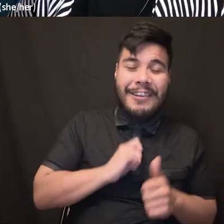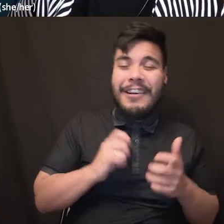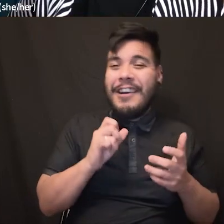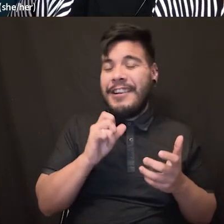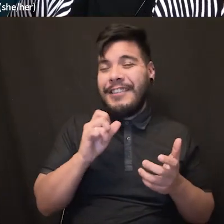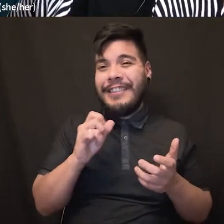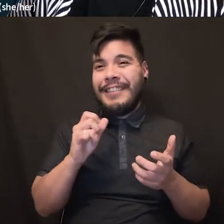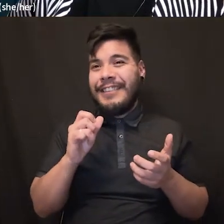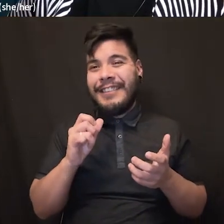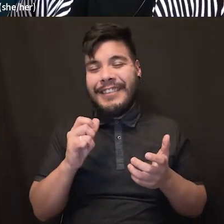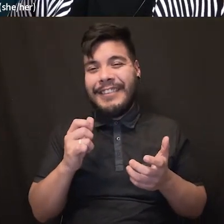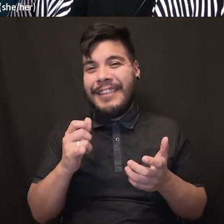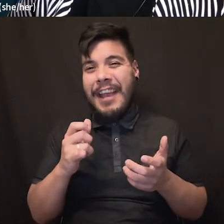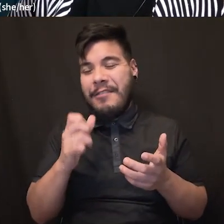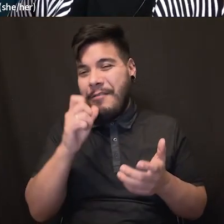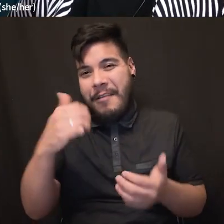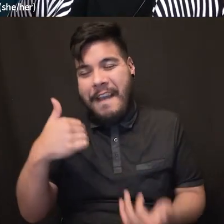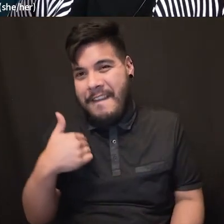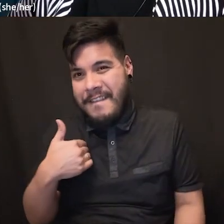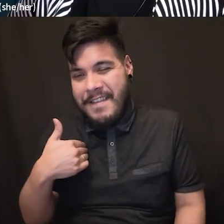I don't have, you know, any